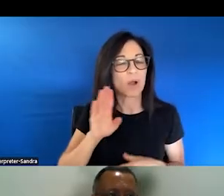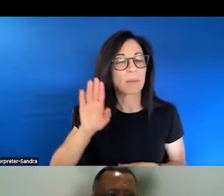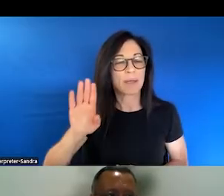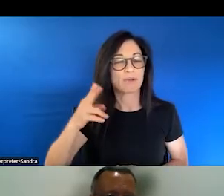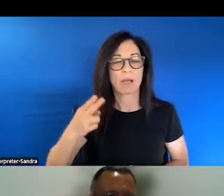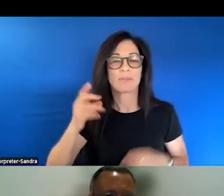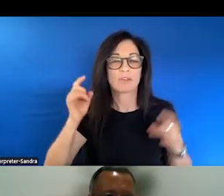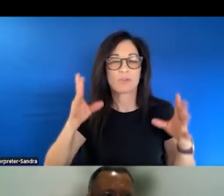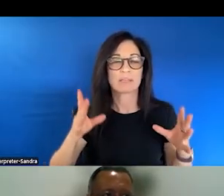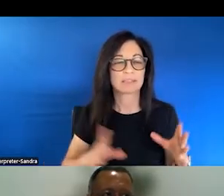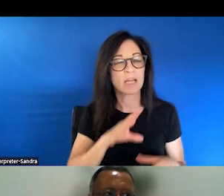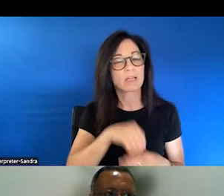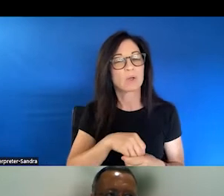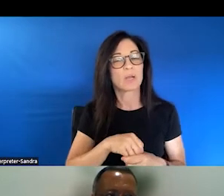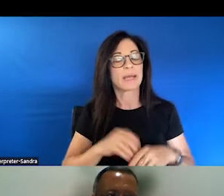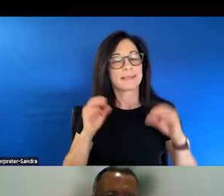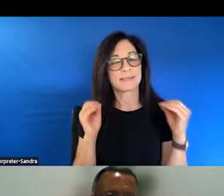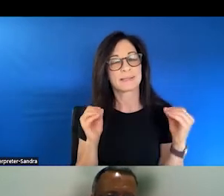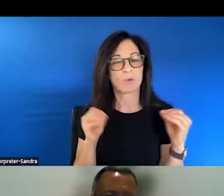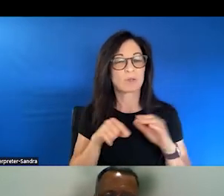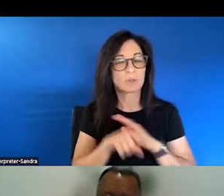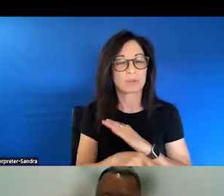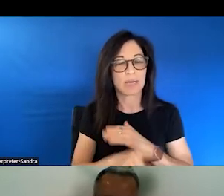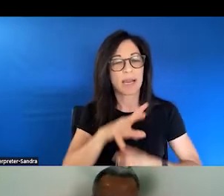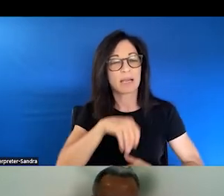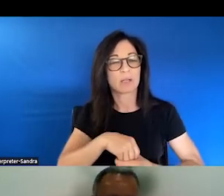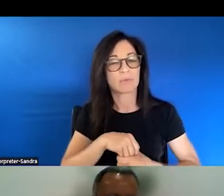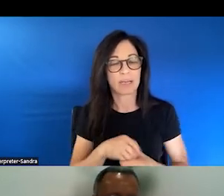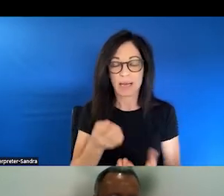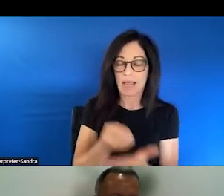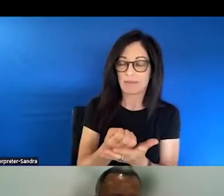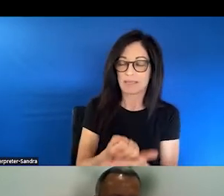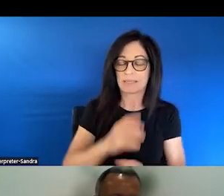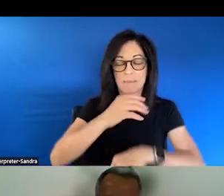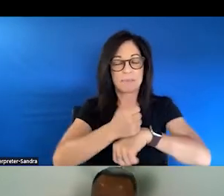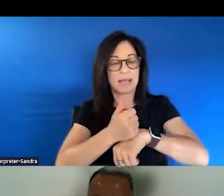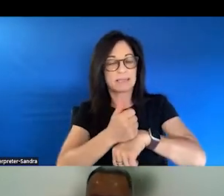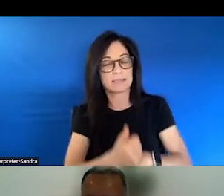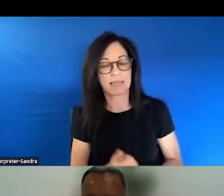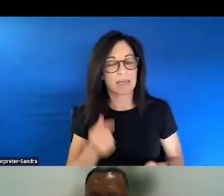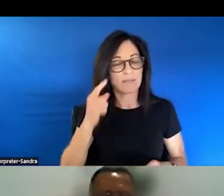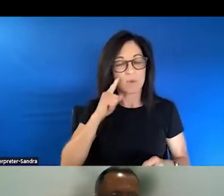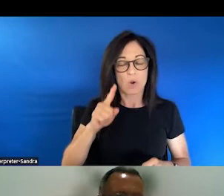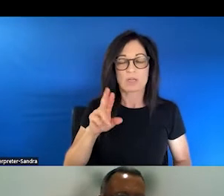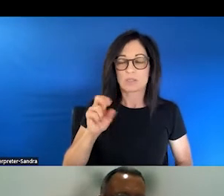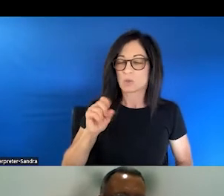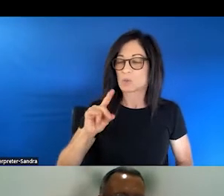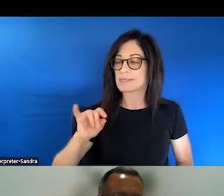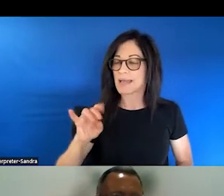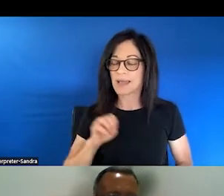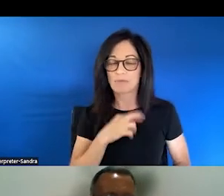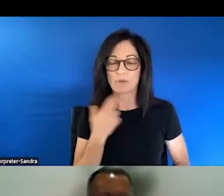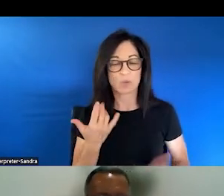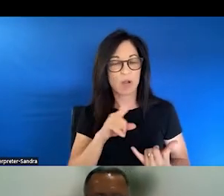core principles, including evidence-based direct treatment for suicide risk. So the question that we have for you all, the